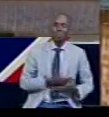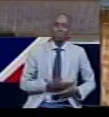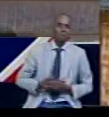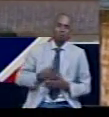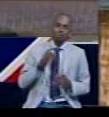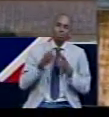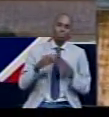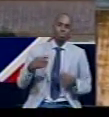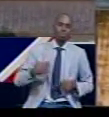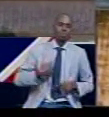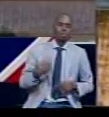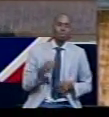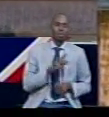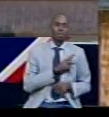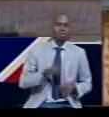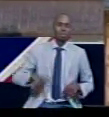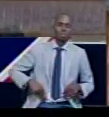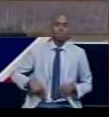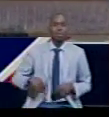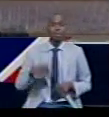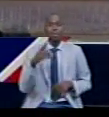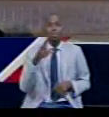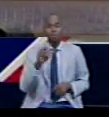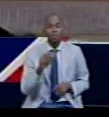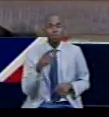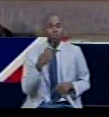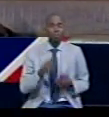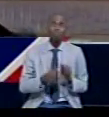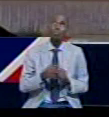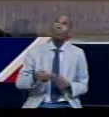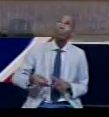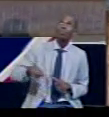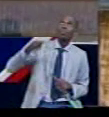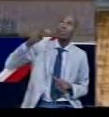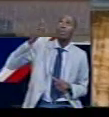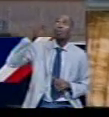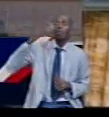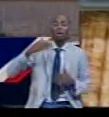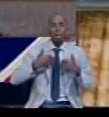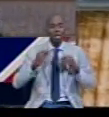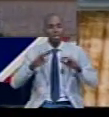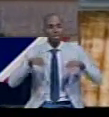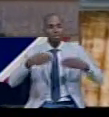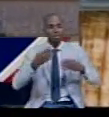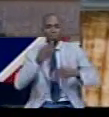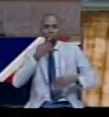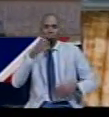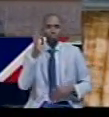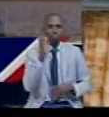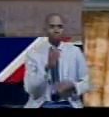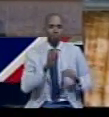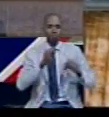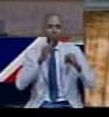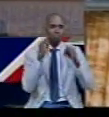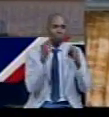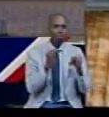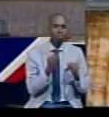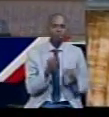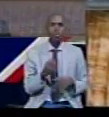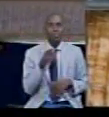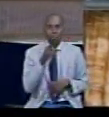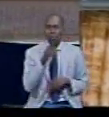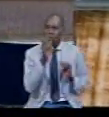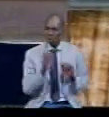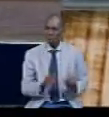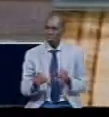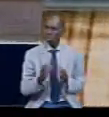the Most High in heaven has made a decree. His judgment is coming. But there's something you can do